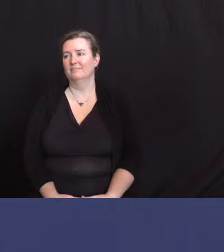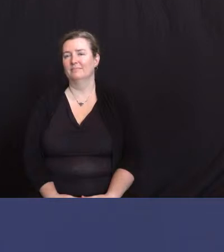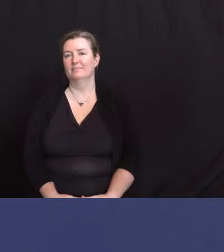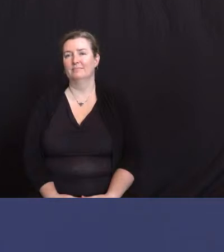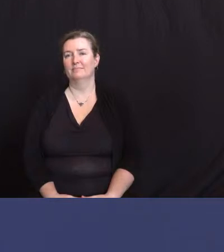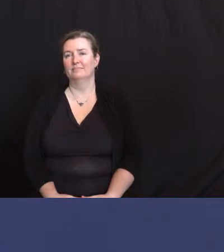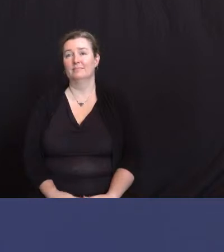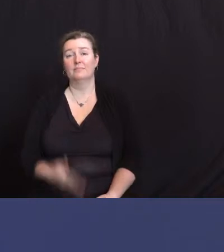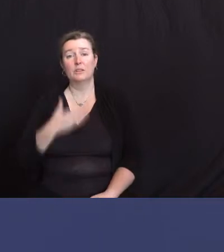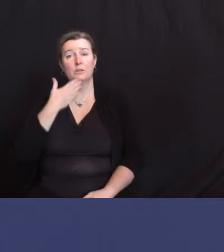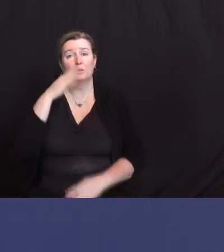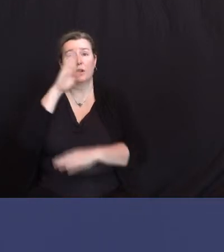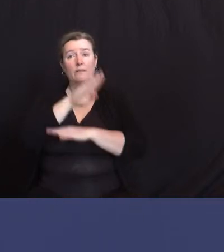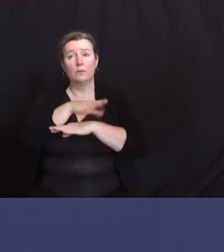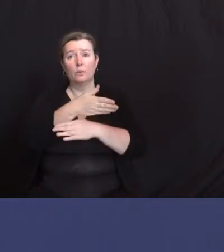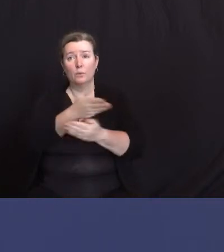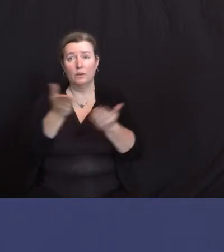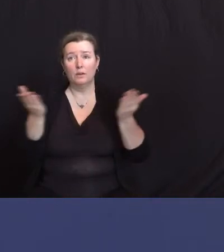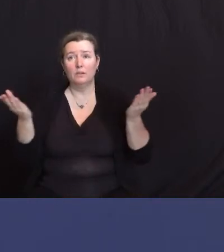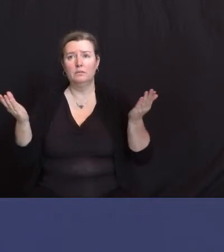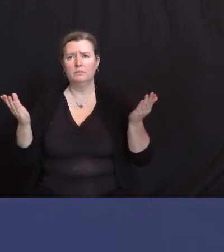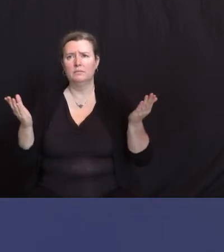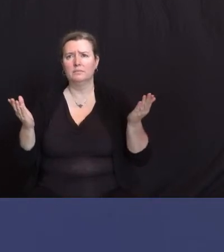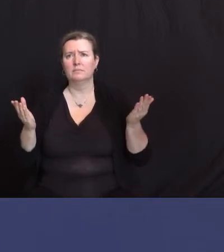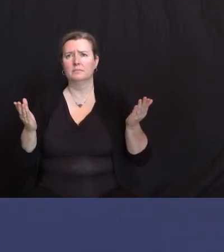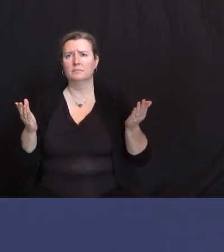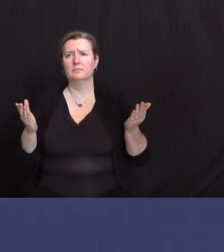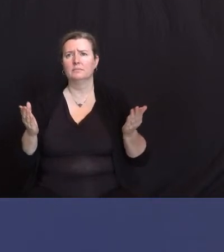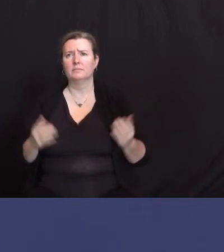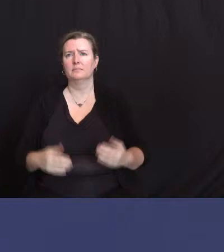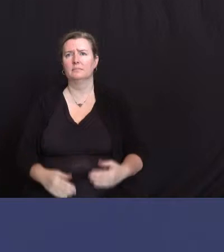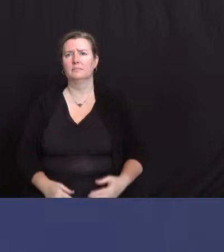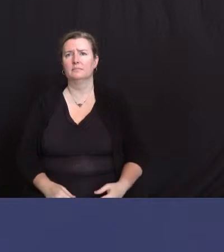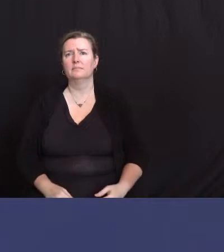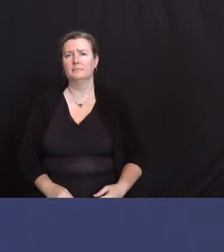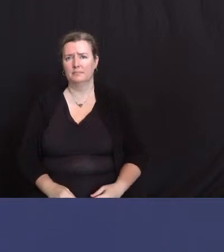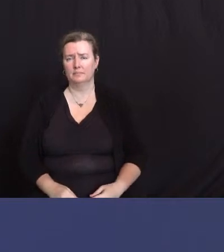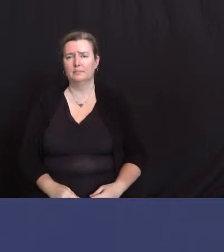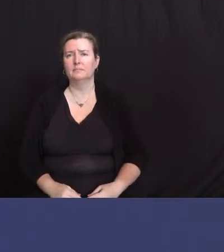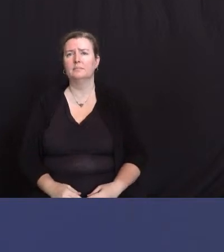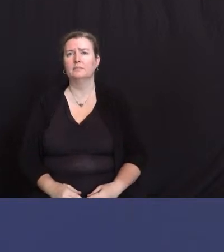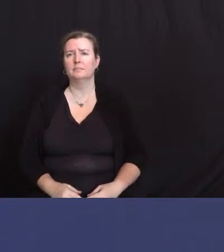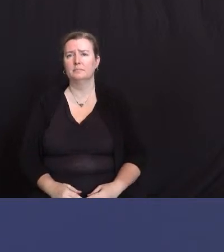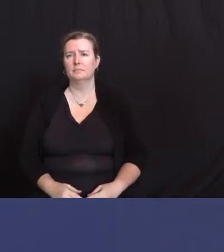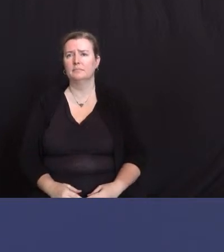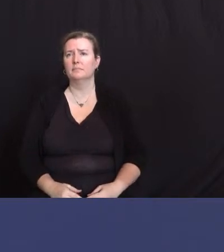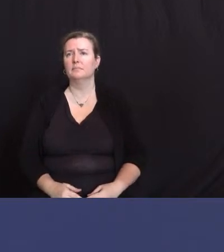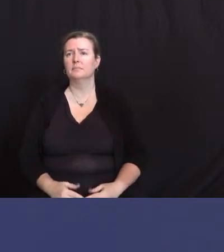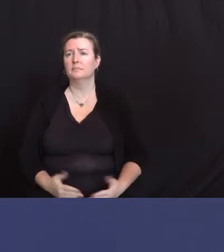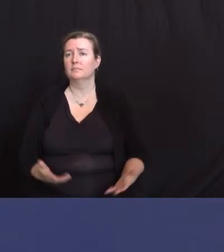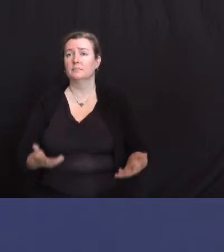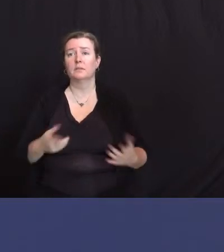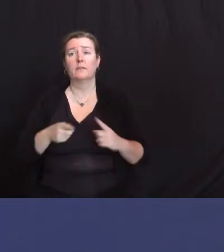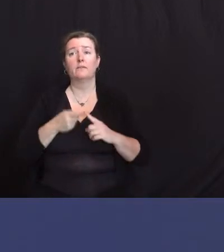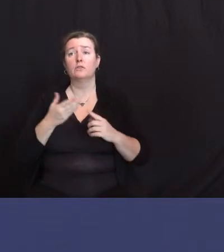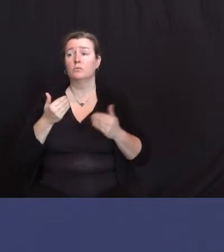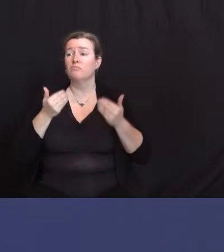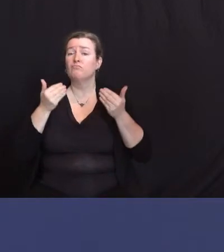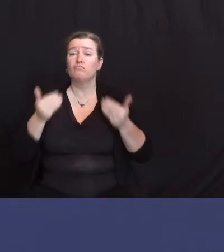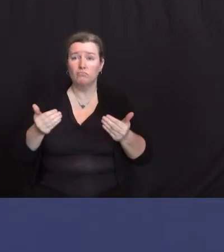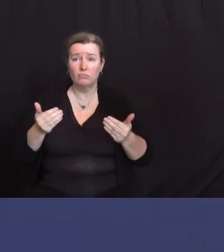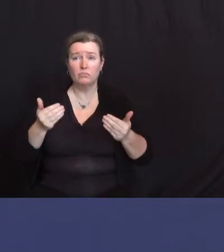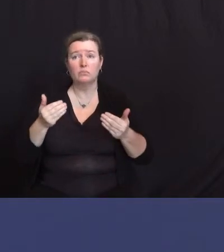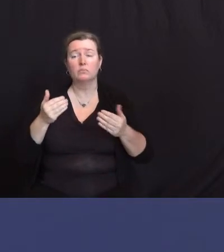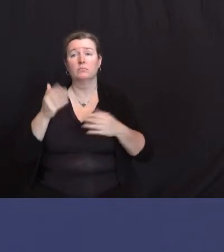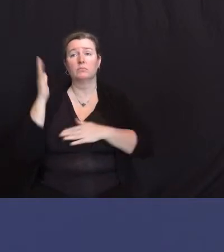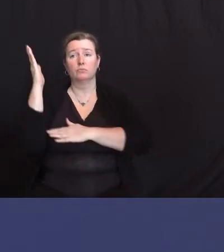Good afternoon. Sorry to be a minute or two behind here. A lot of moving parts. First up, before I jump into prepared